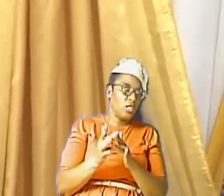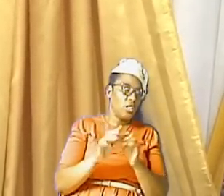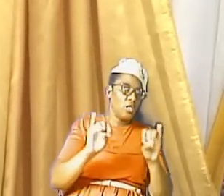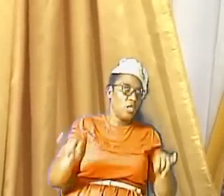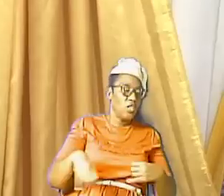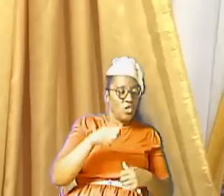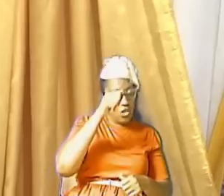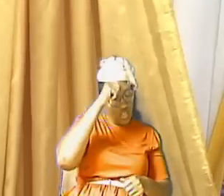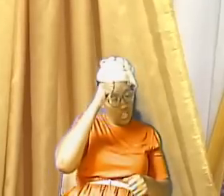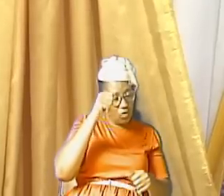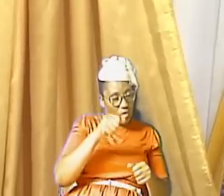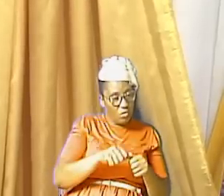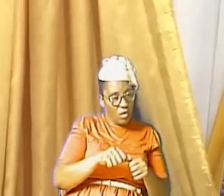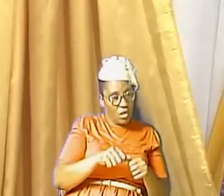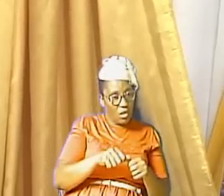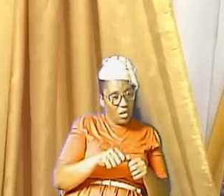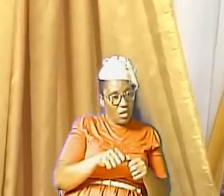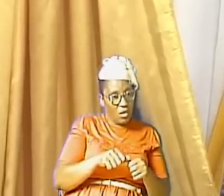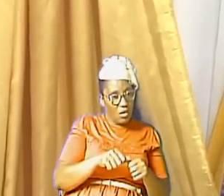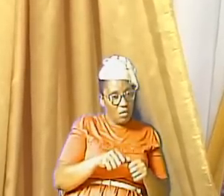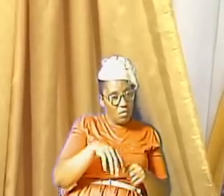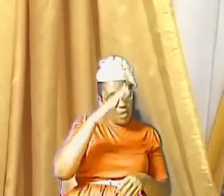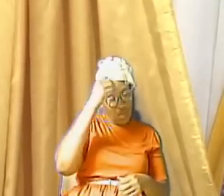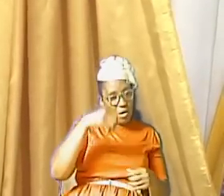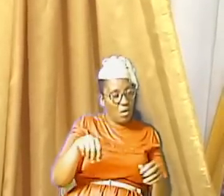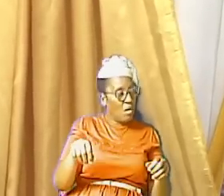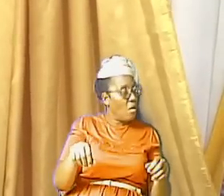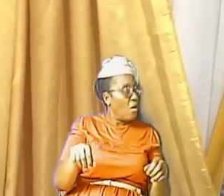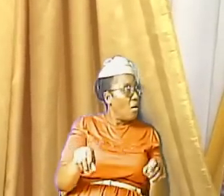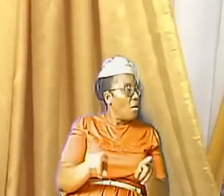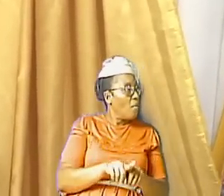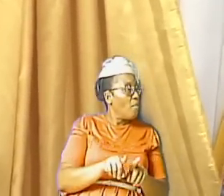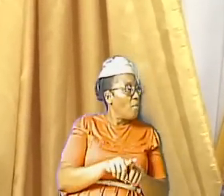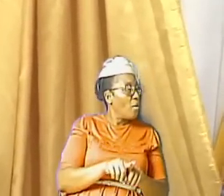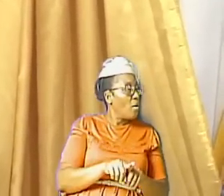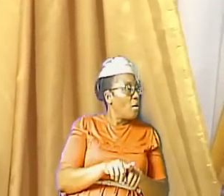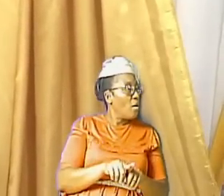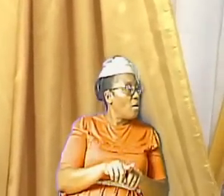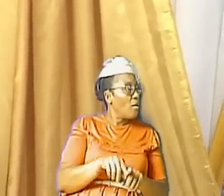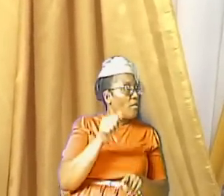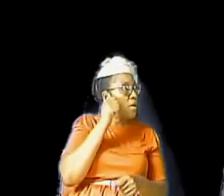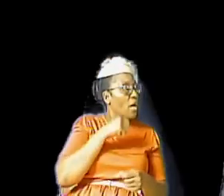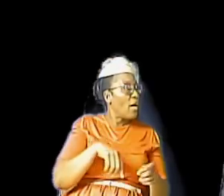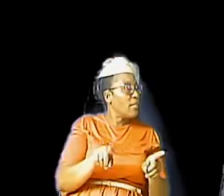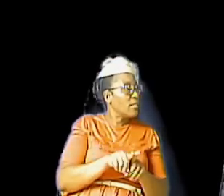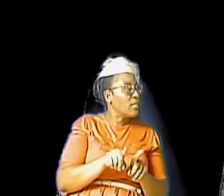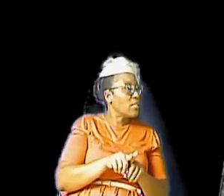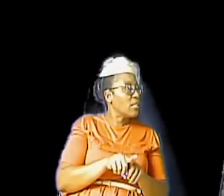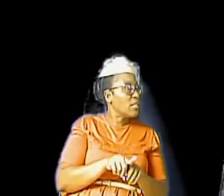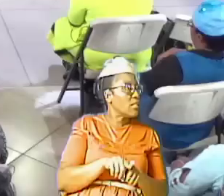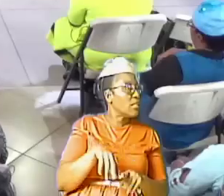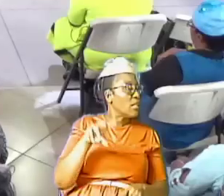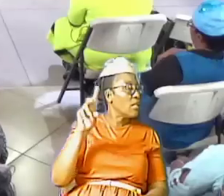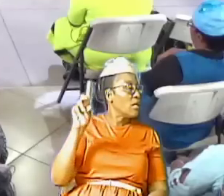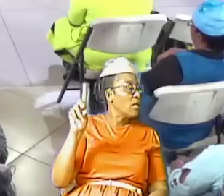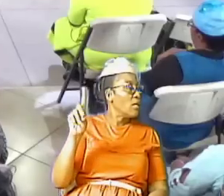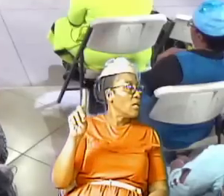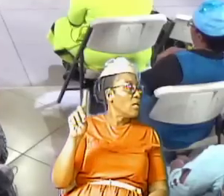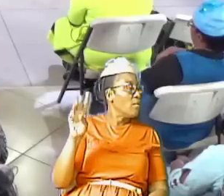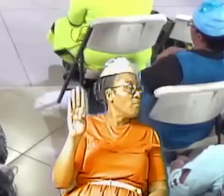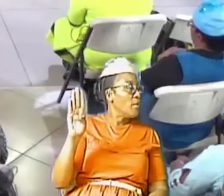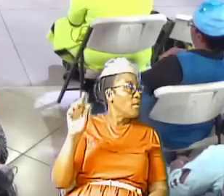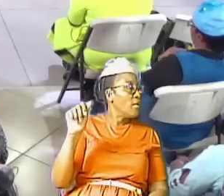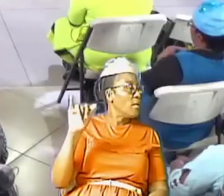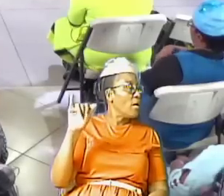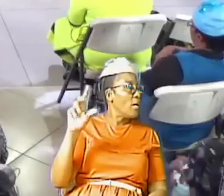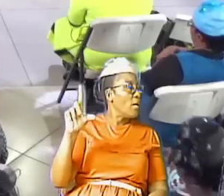Just remember, Brother Prince, Brother Delroy Bailey, and myself, we all work at the same place. So just remember us